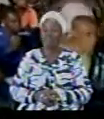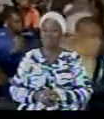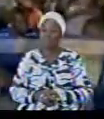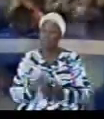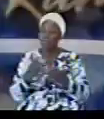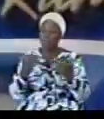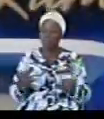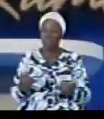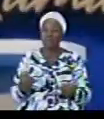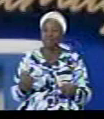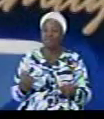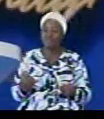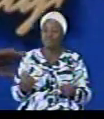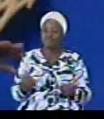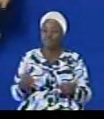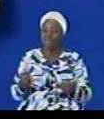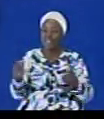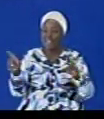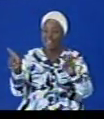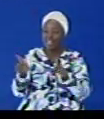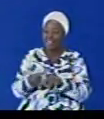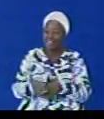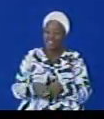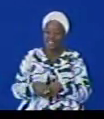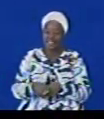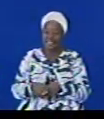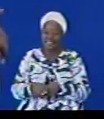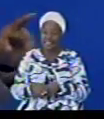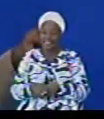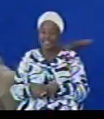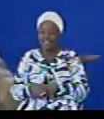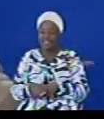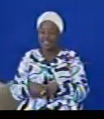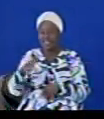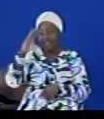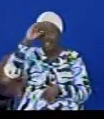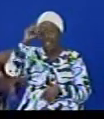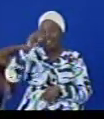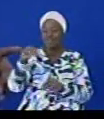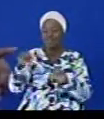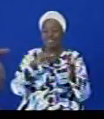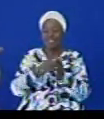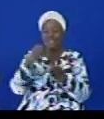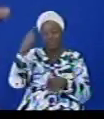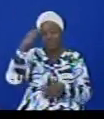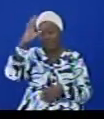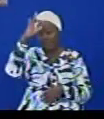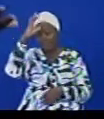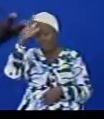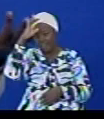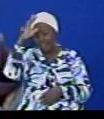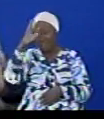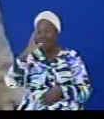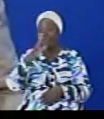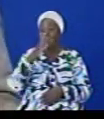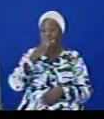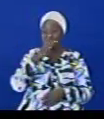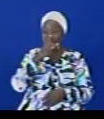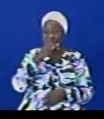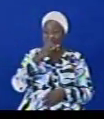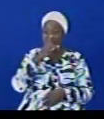Now, as he's doing it for fathers, mothers, he's doing it for